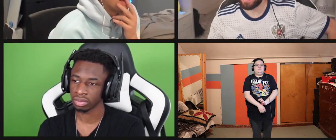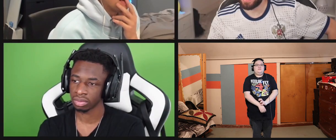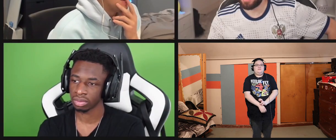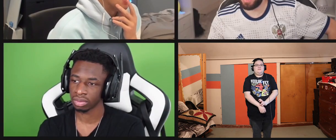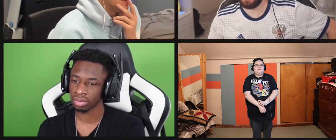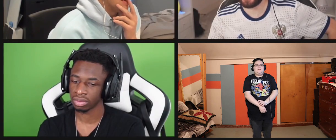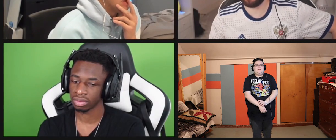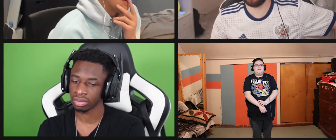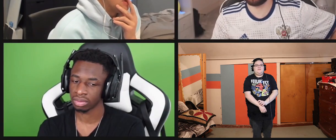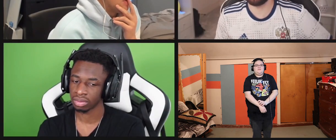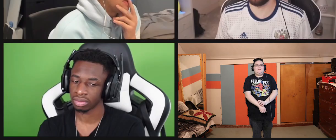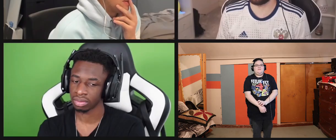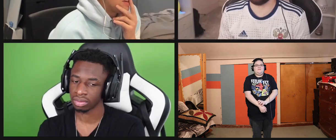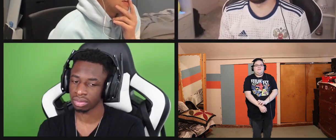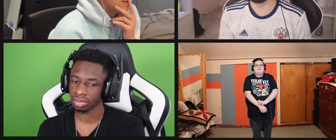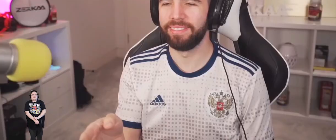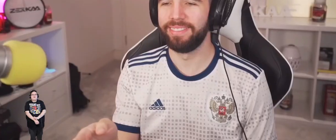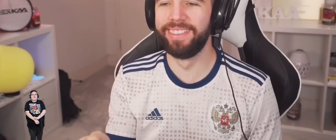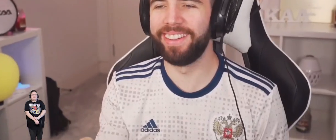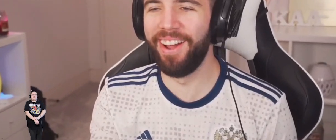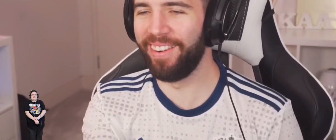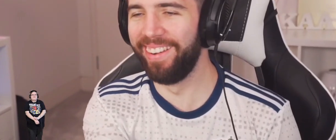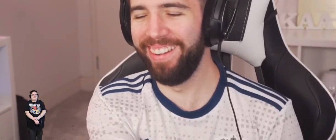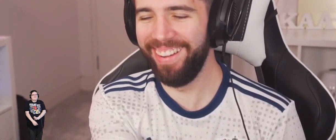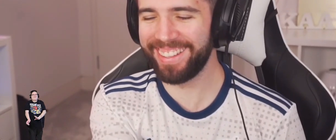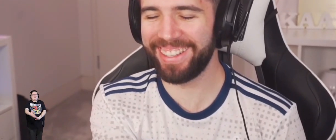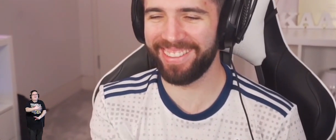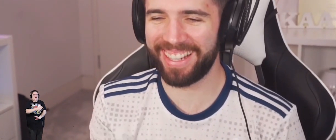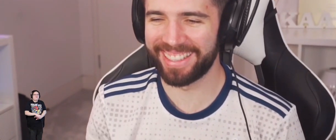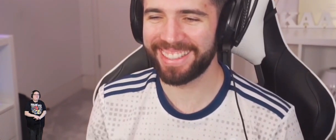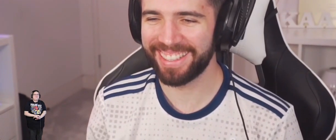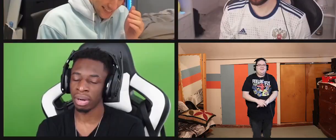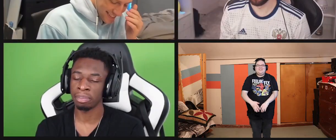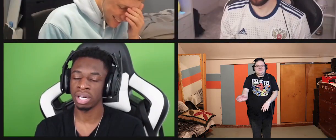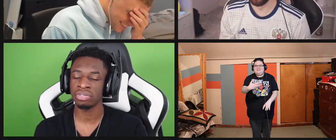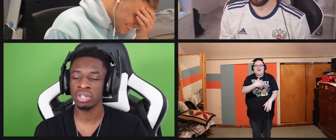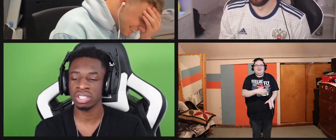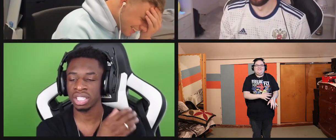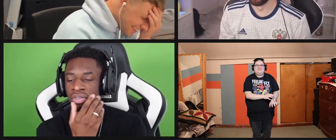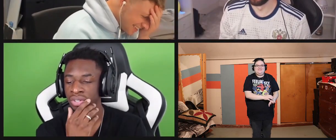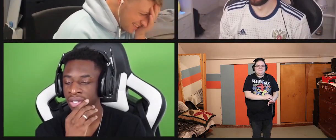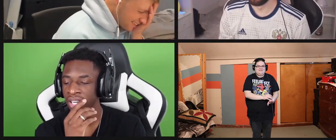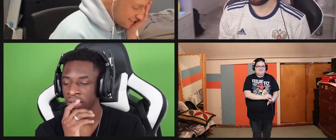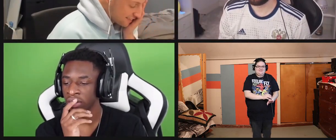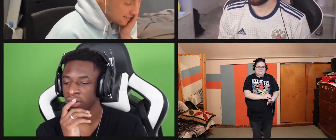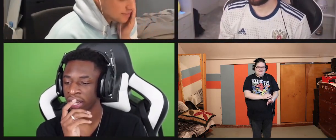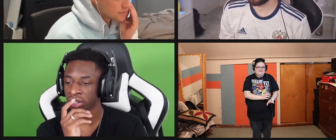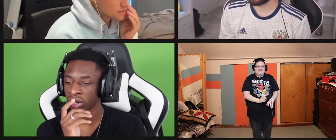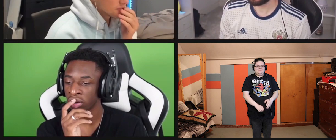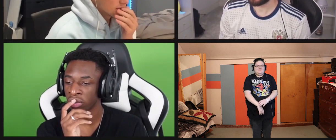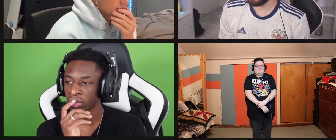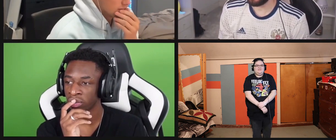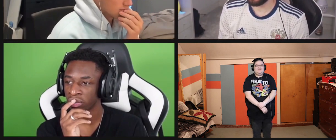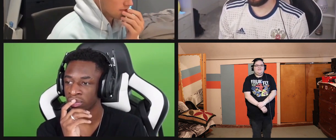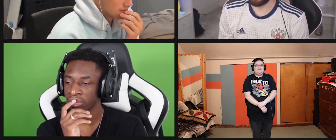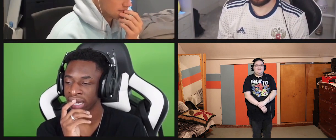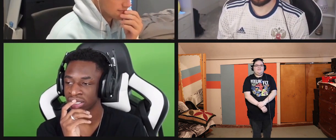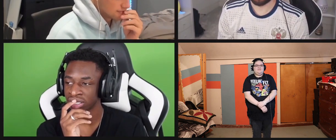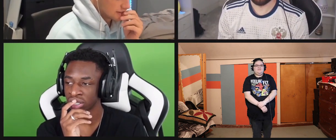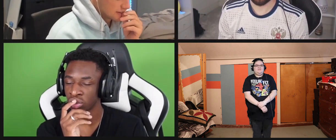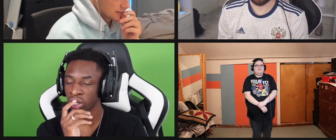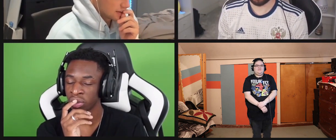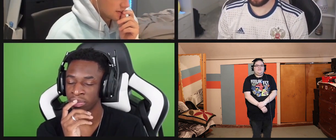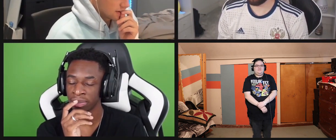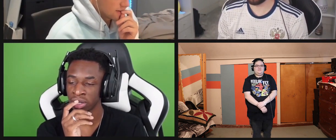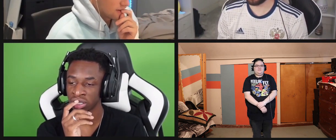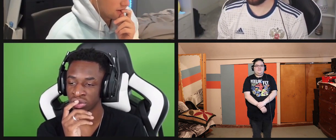actually. Yeah. But if it's to their face, you're literally going. No. Yeah, no. But if you're on Tinder and you're getting like no. Matches,